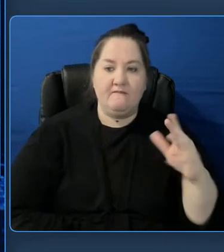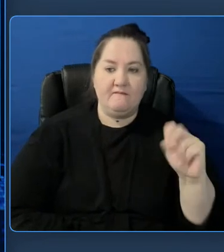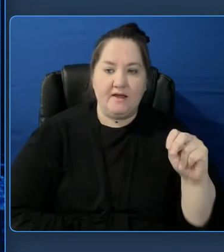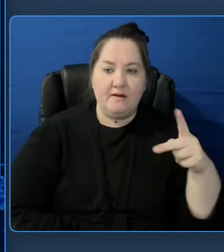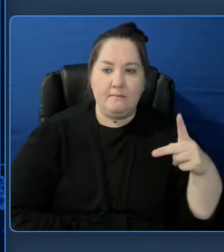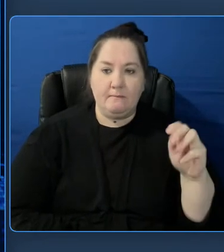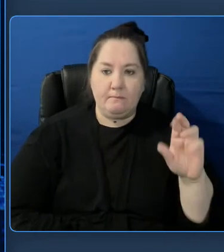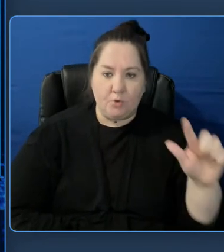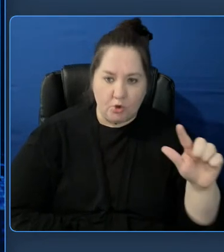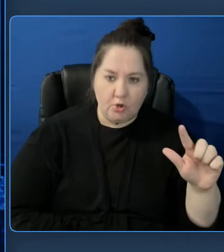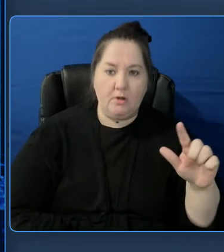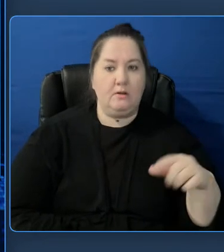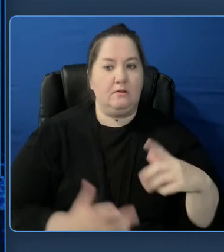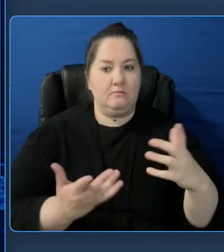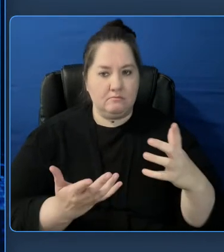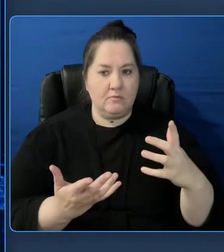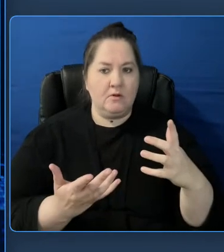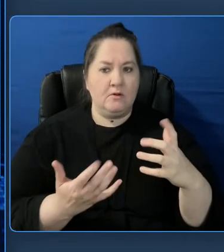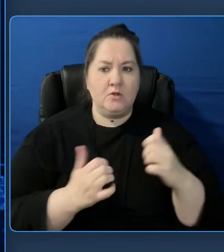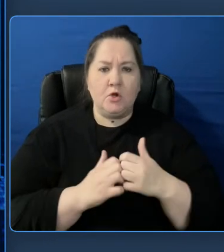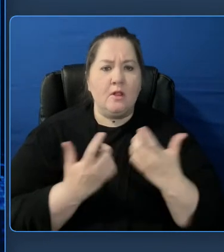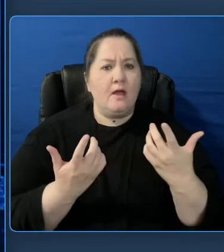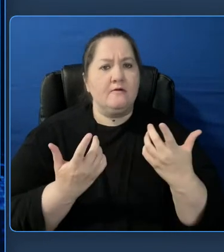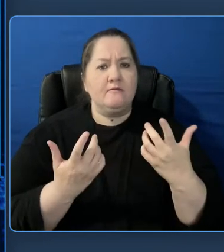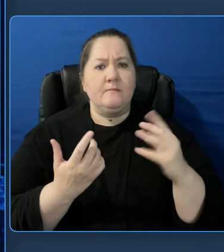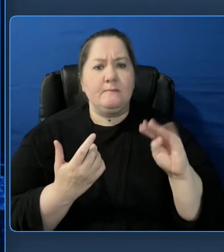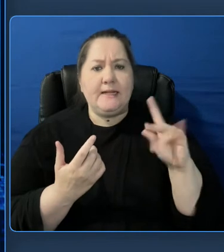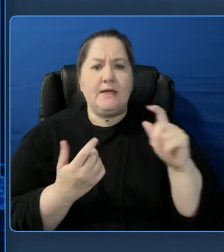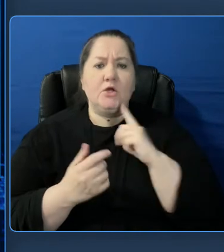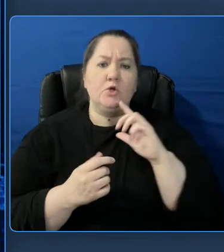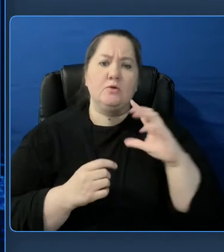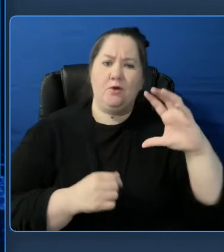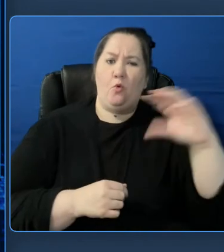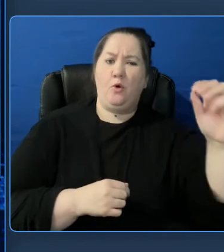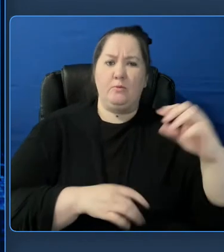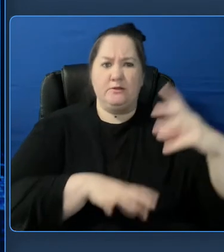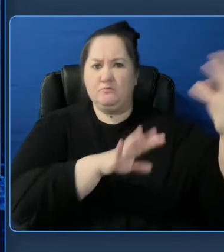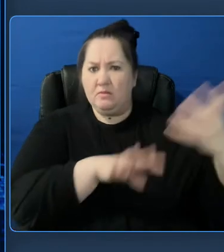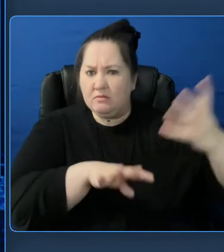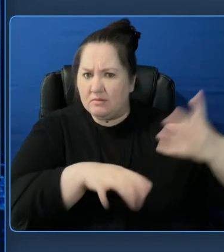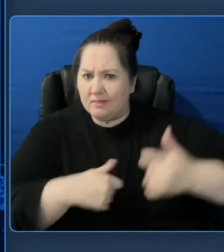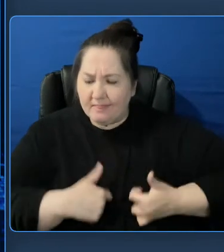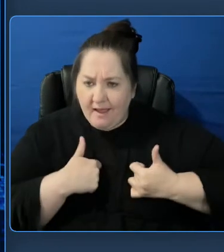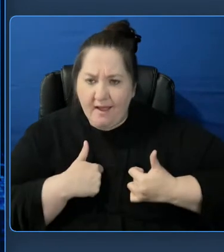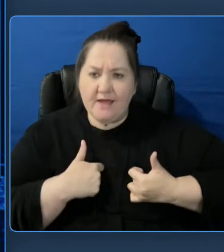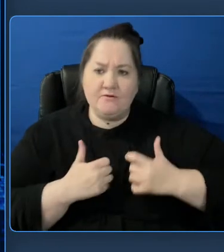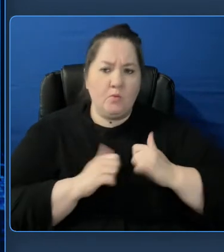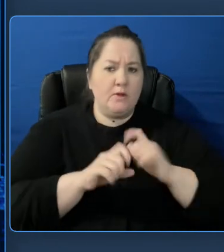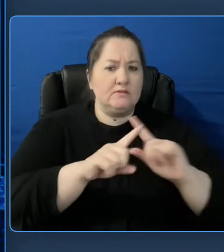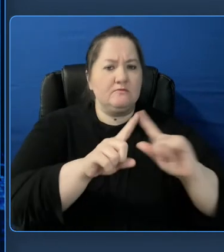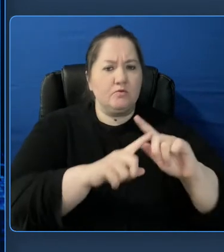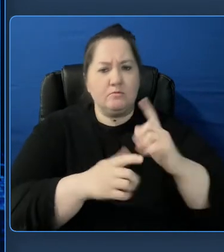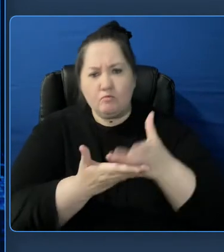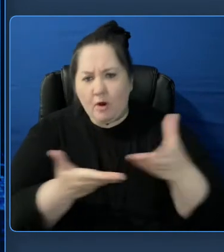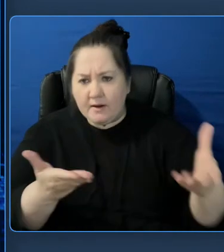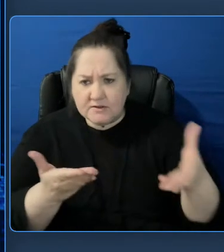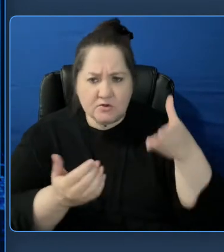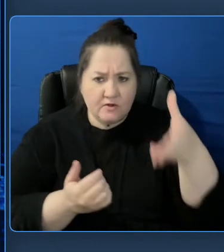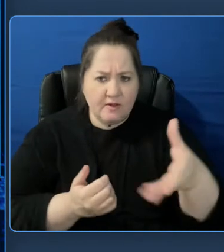being streamed in corporate settings via these tools? And what other such products are there like this?